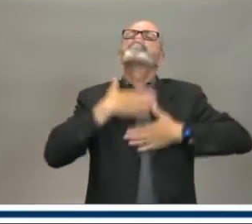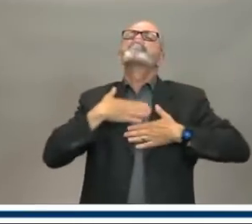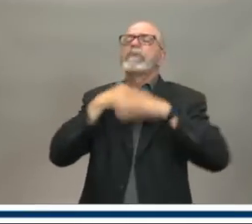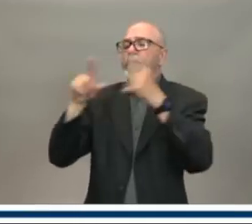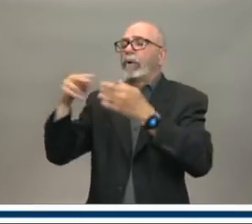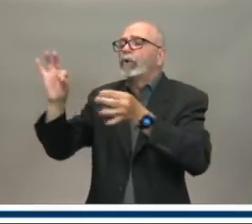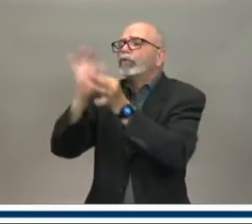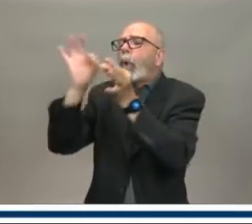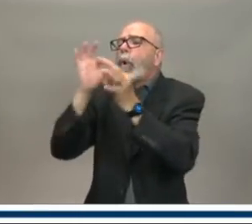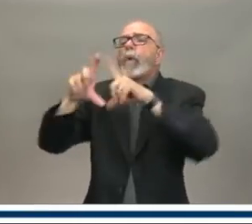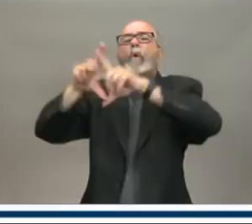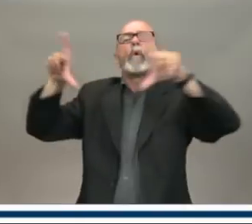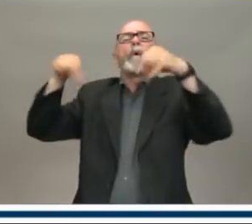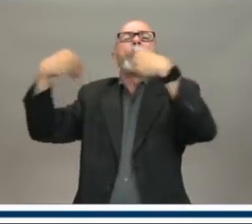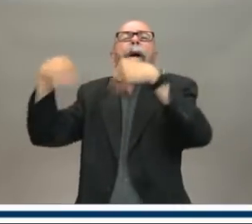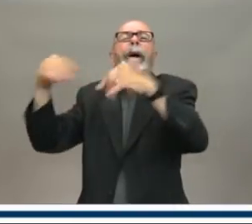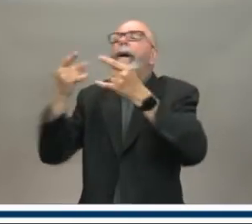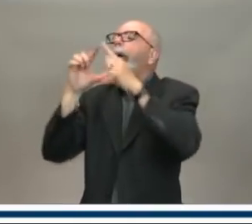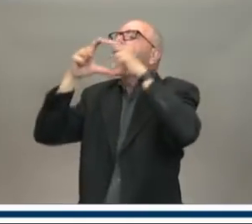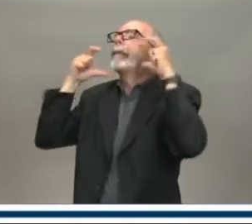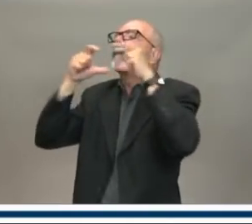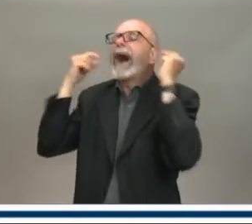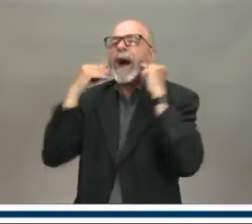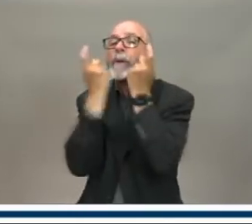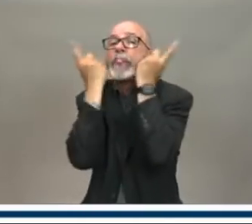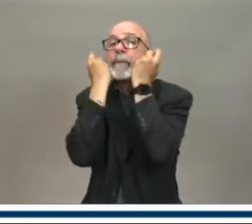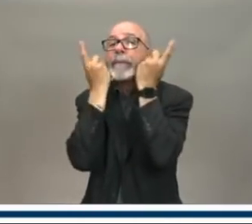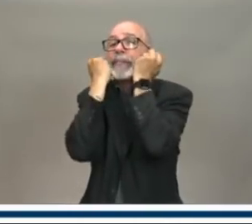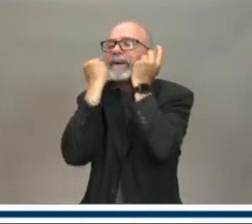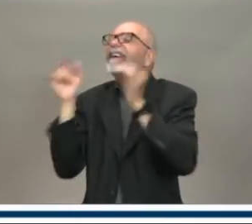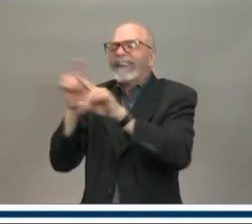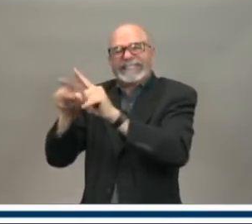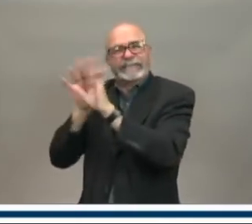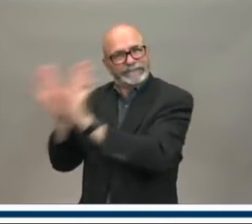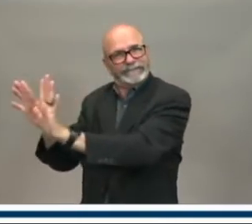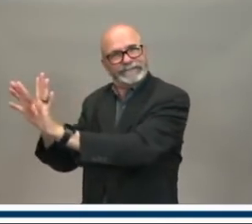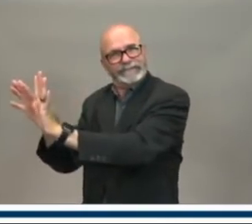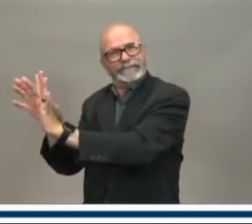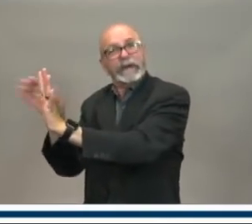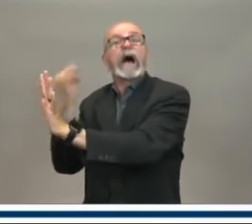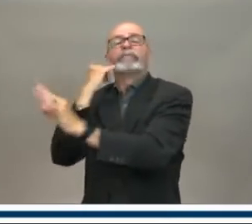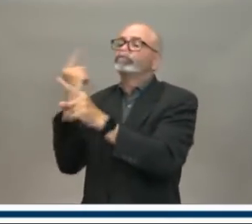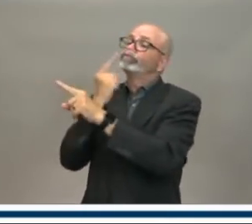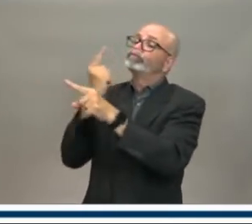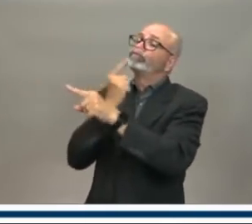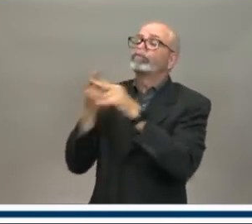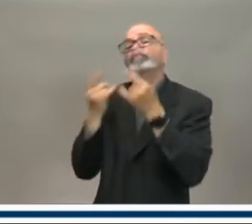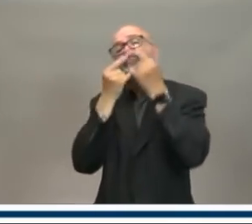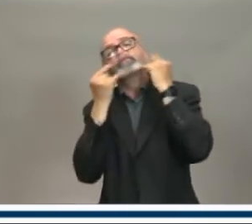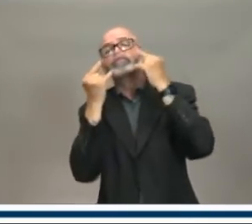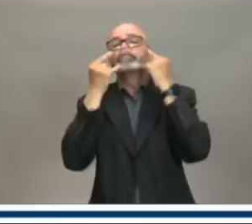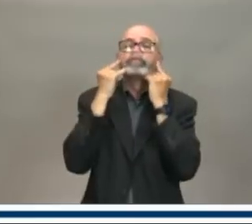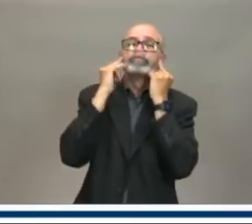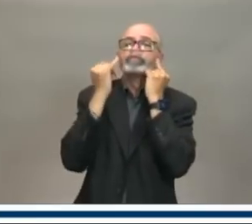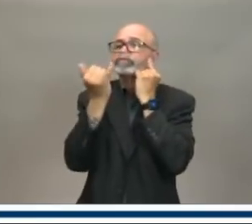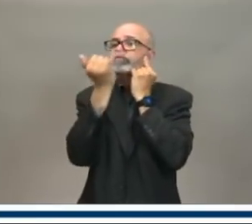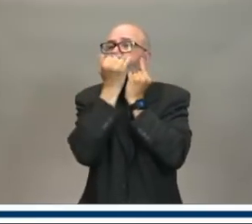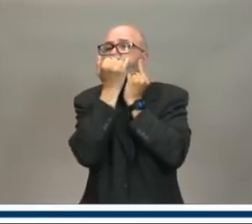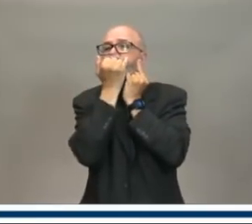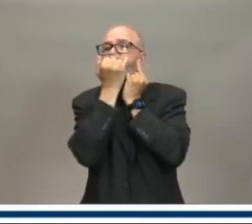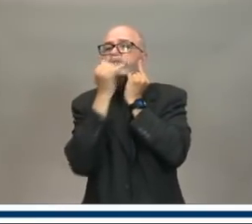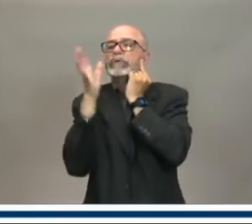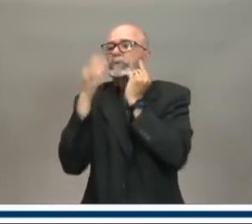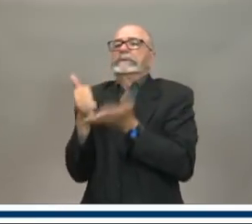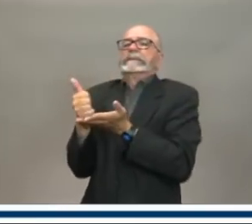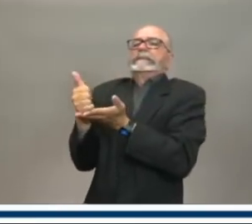preserved for those who are healthcare providers, that when worn properly, non-medical masks can reduce the spread of the virus